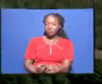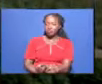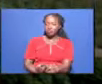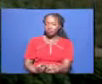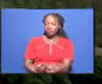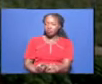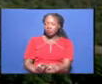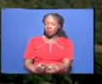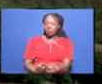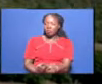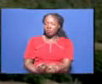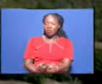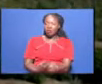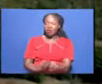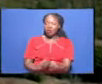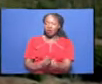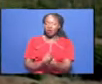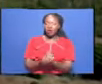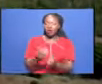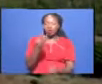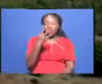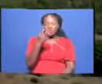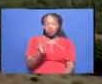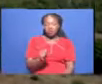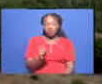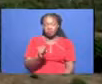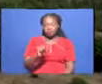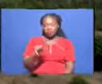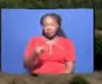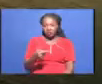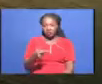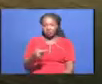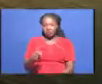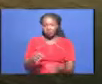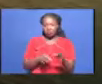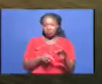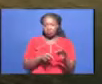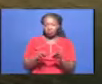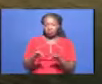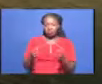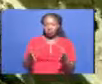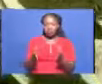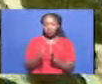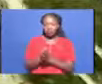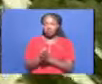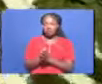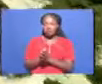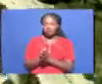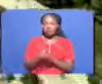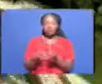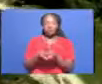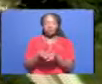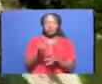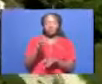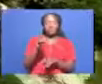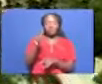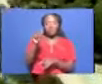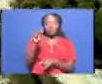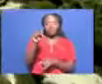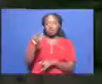The 35,000 kilometer square Tana River County is home to the famous Tana Delta.